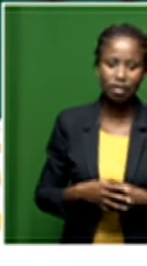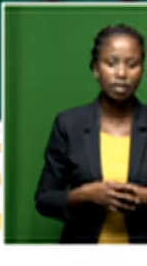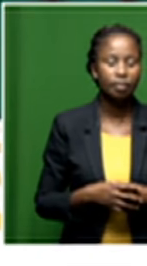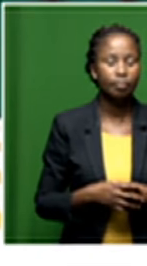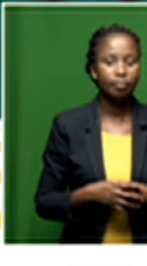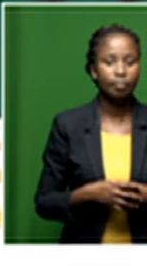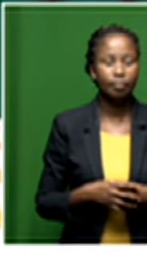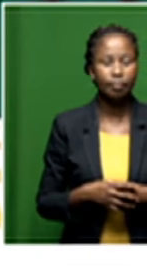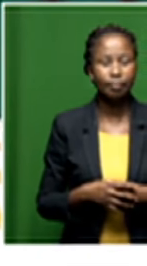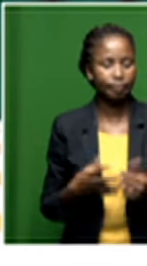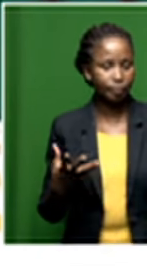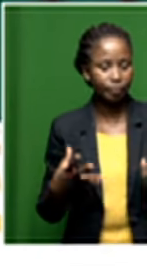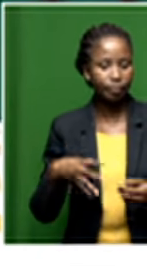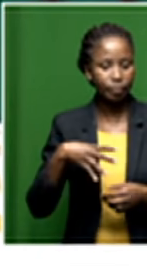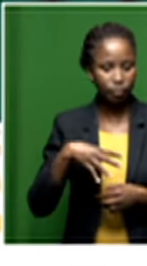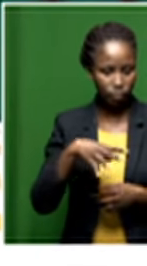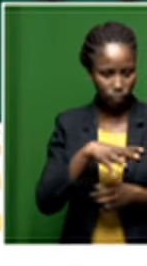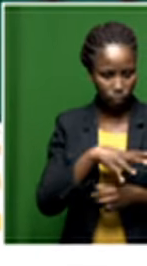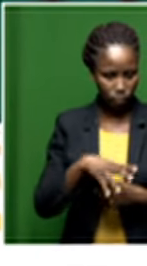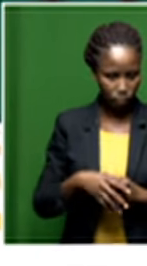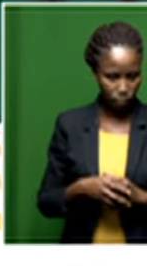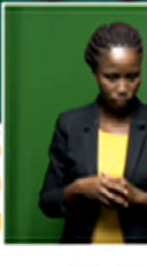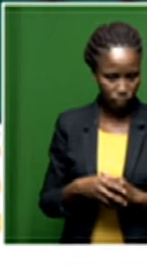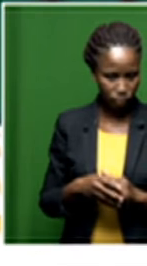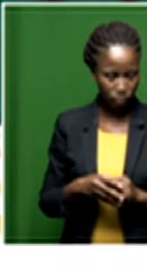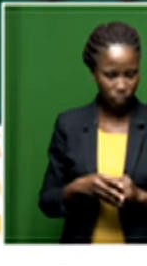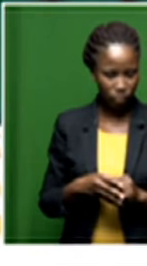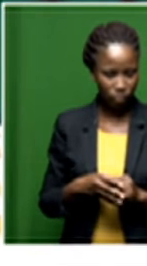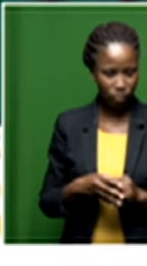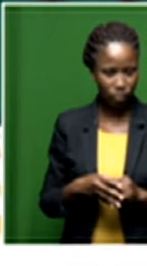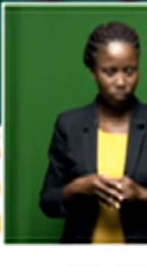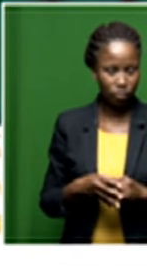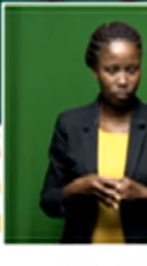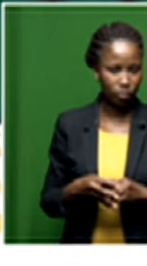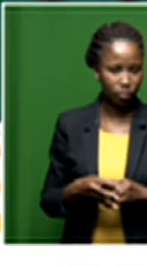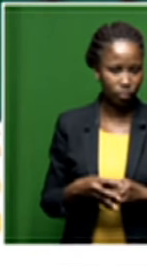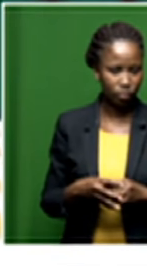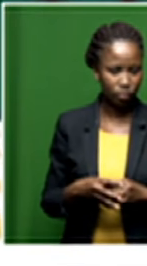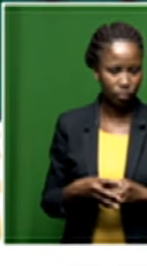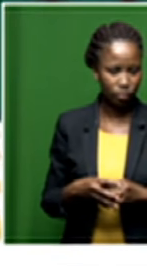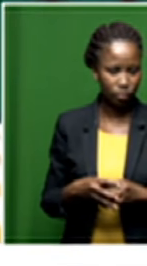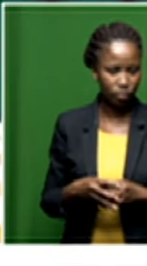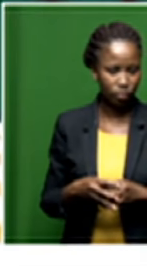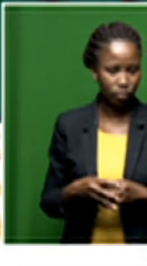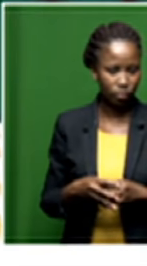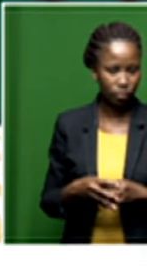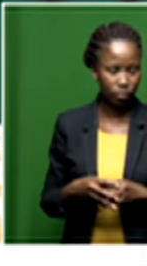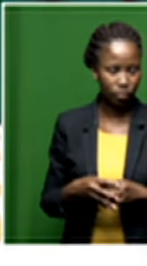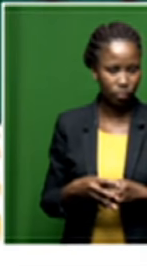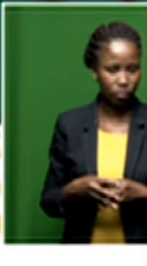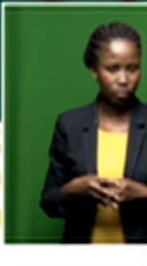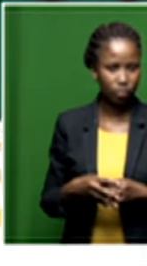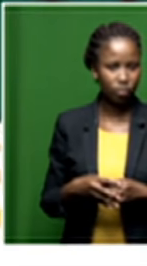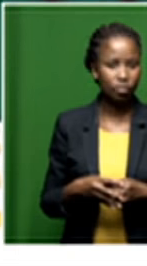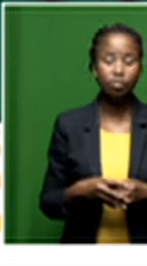councillor candidates, let me put it that way, and some of the councillors